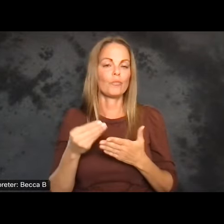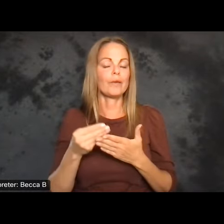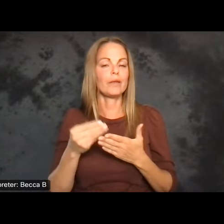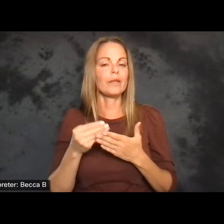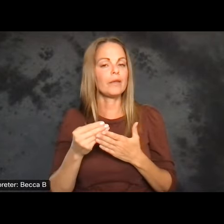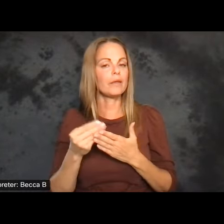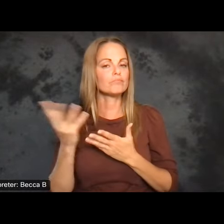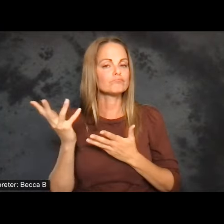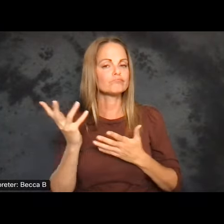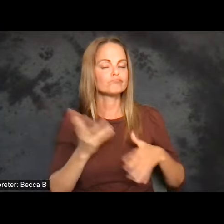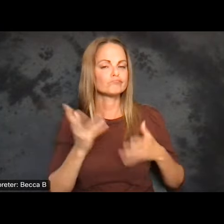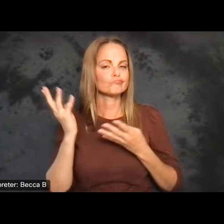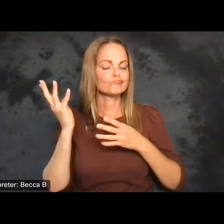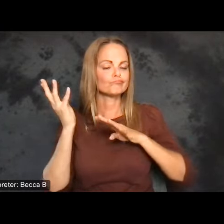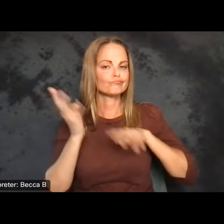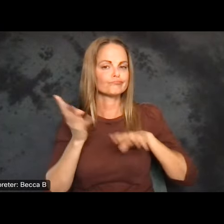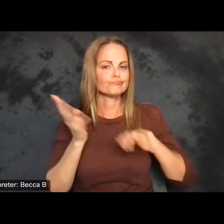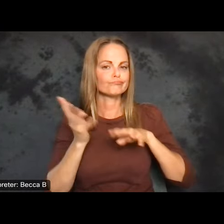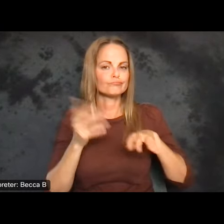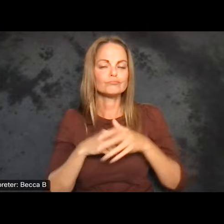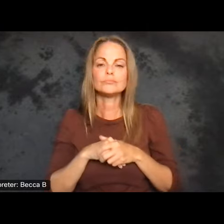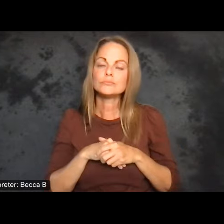Yeah, so